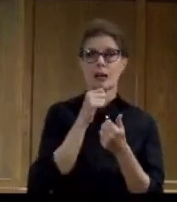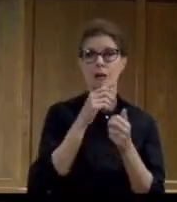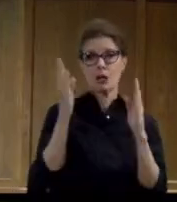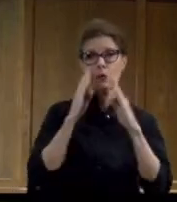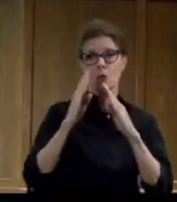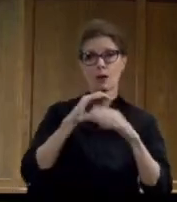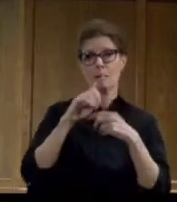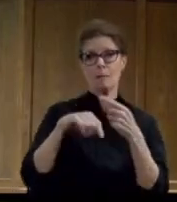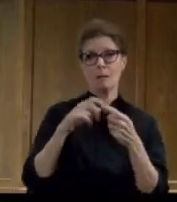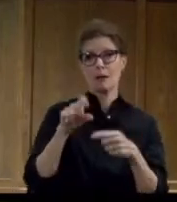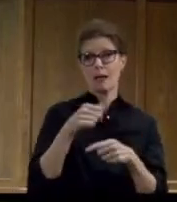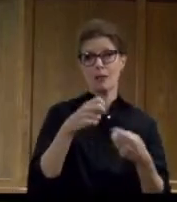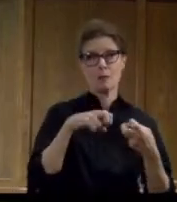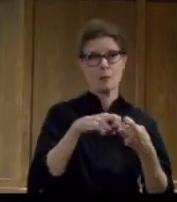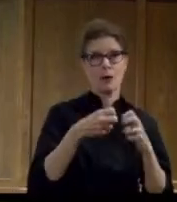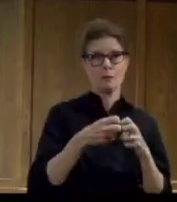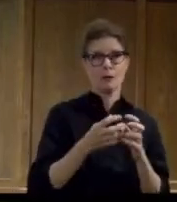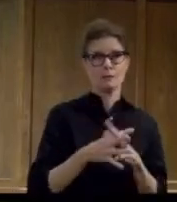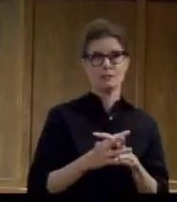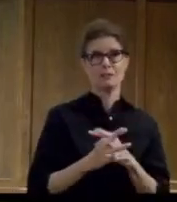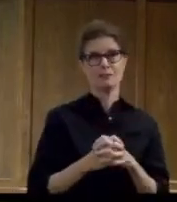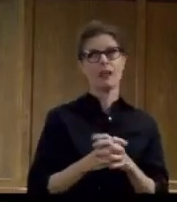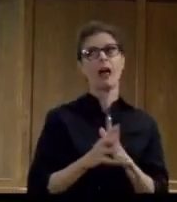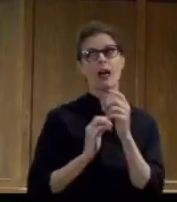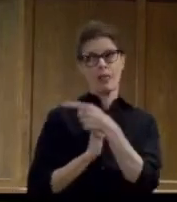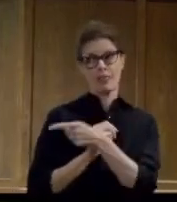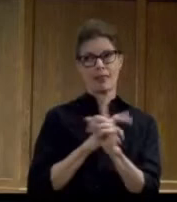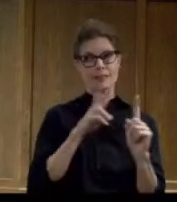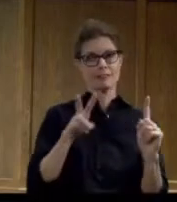problems. Well, that's ground-up